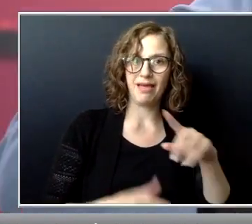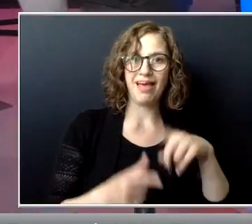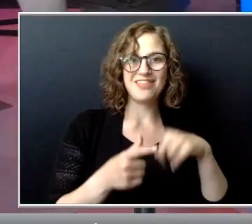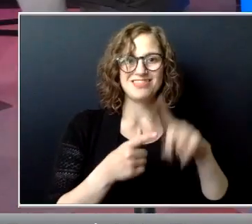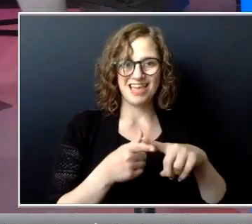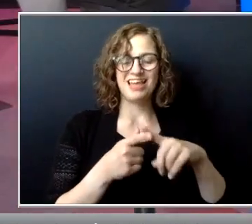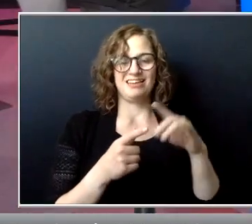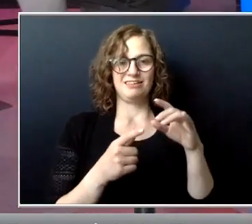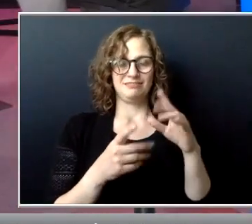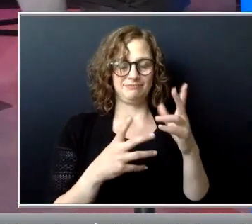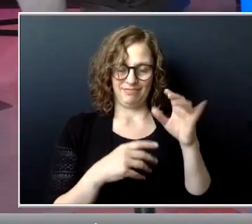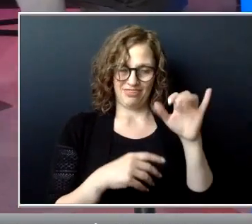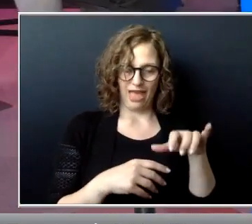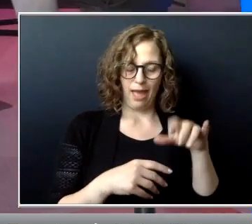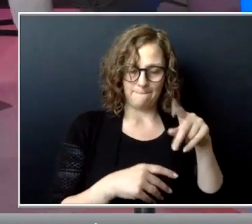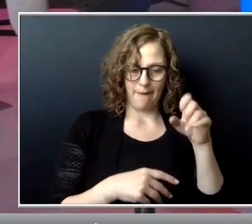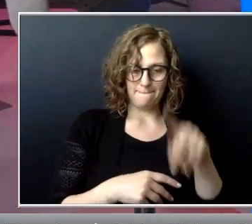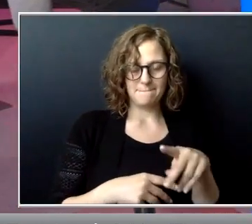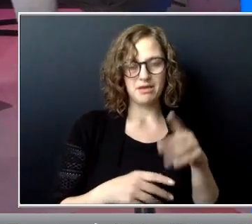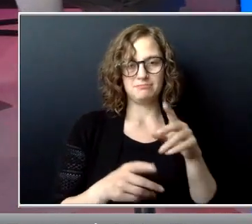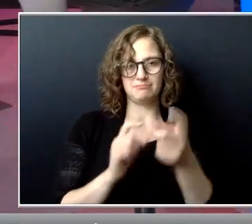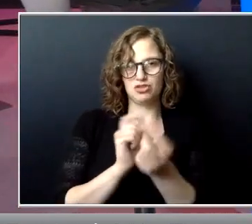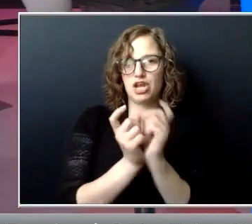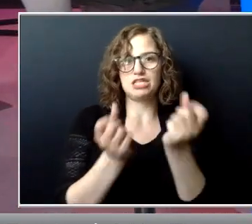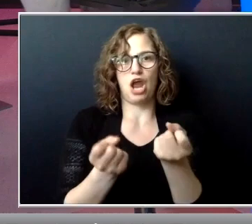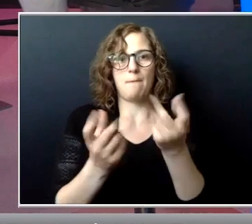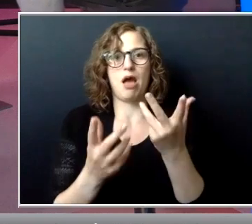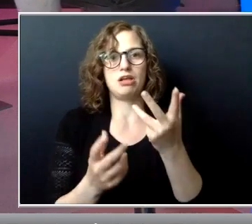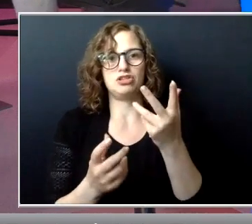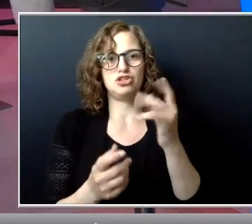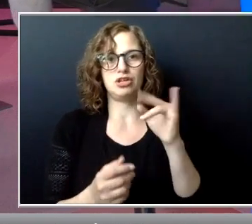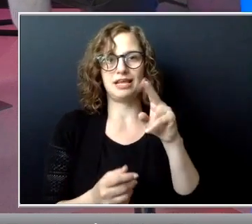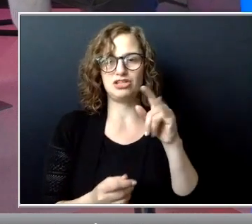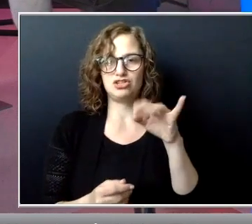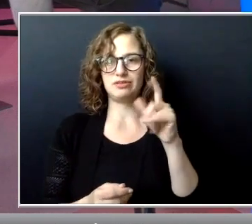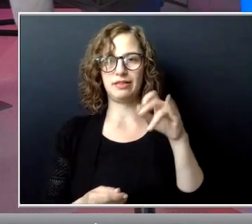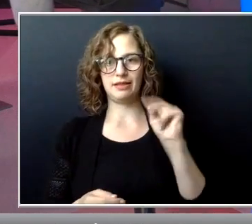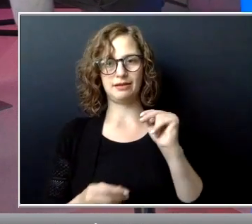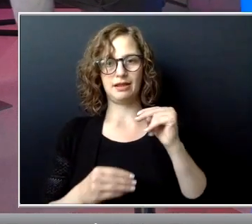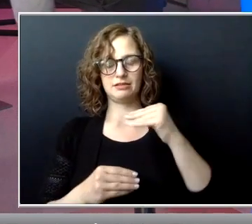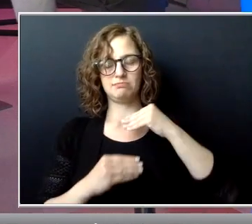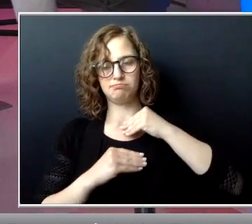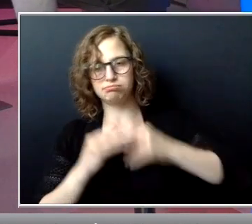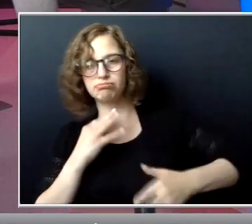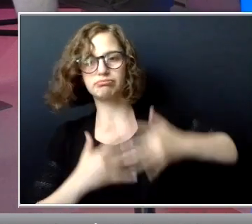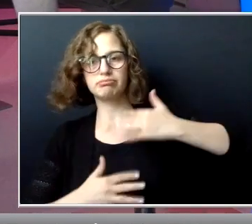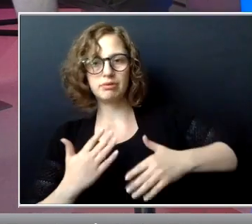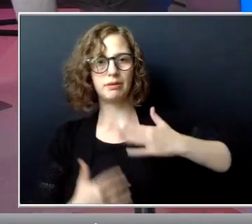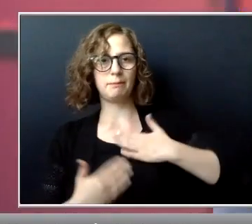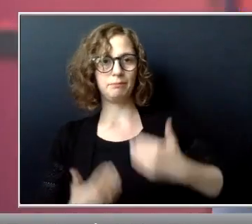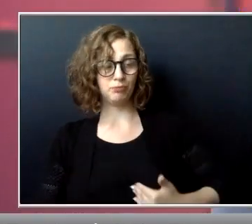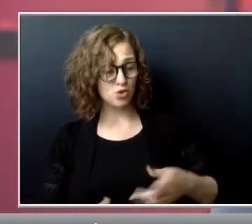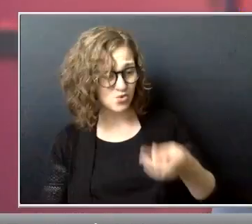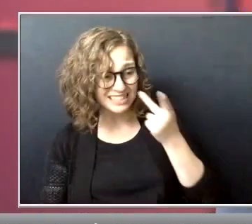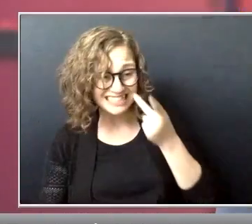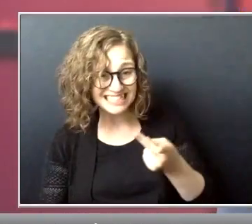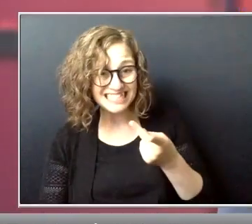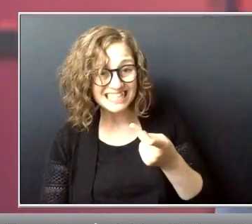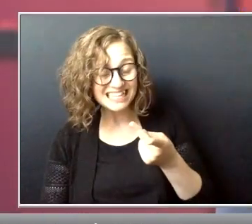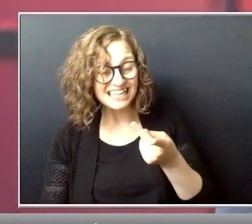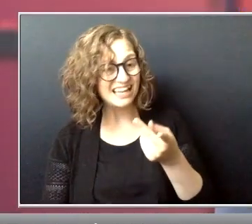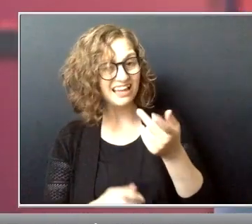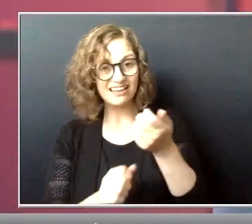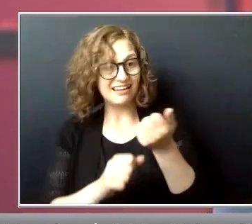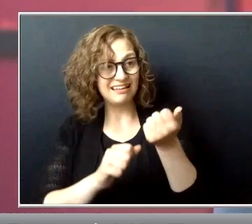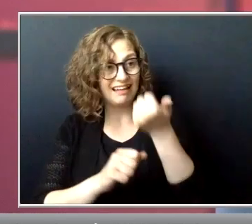seeing in real time when levels are going up and down? Is it alerting your smartwatch too? Yep, I have an app on my cell phone that alerts